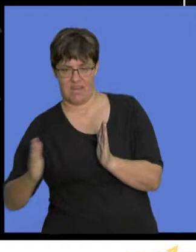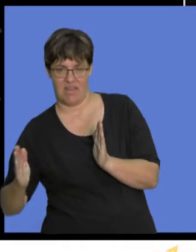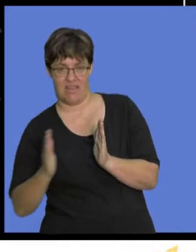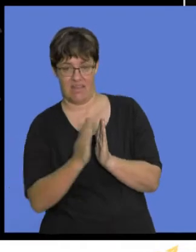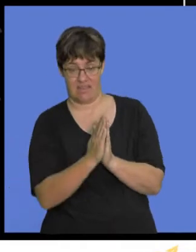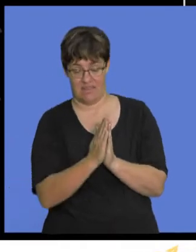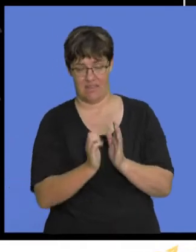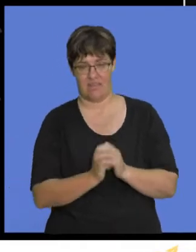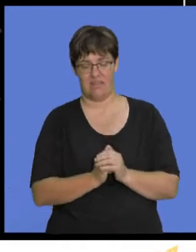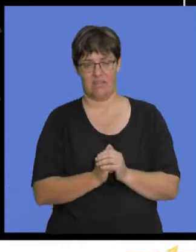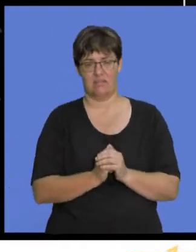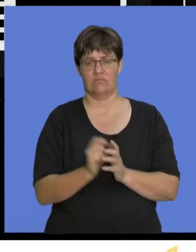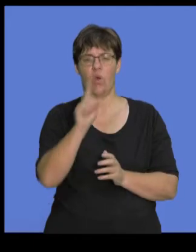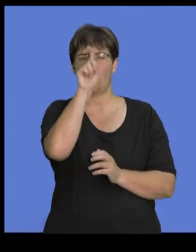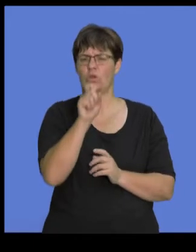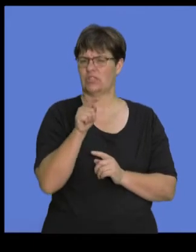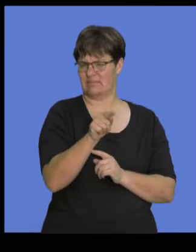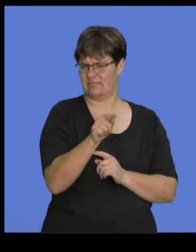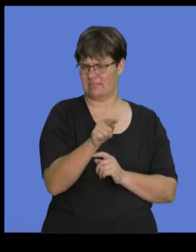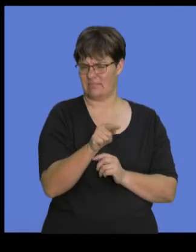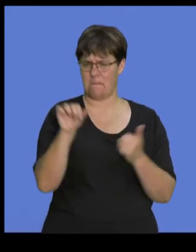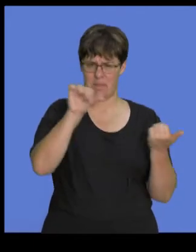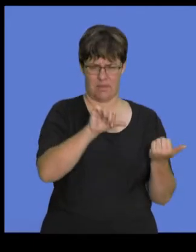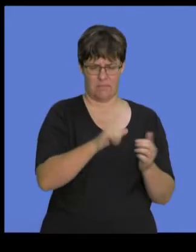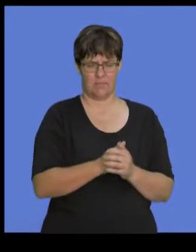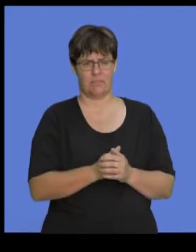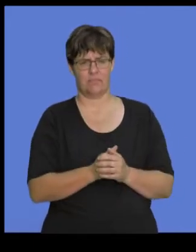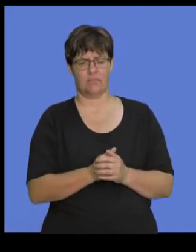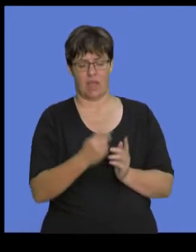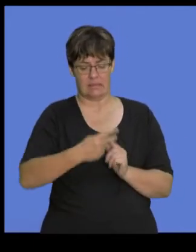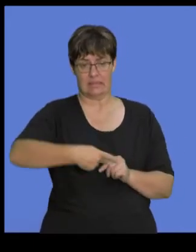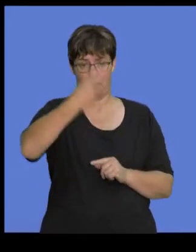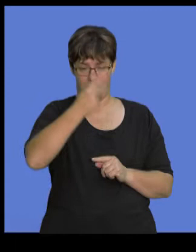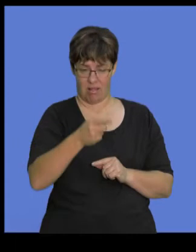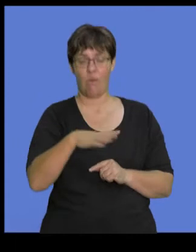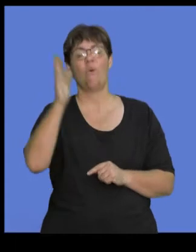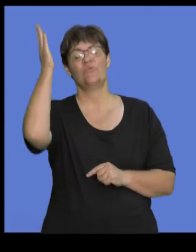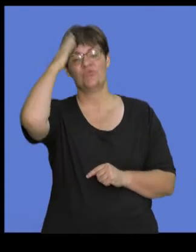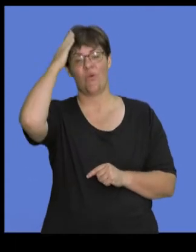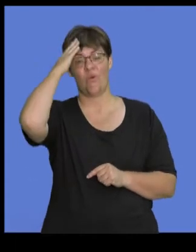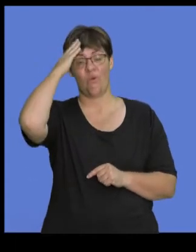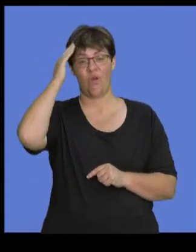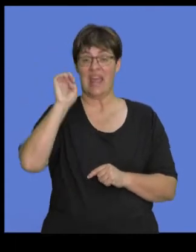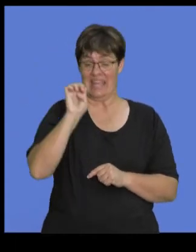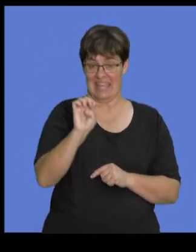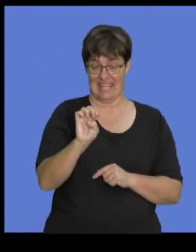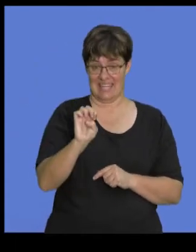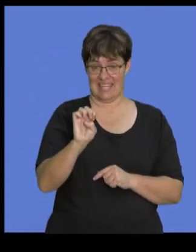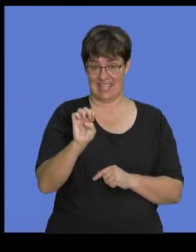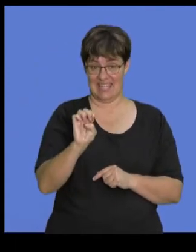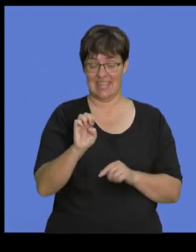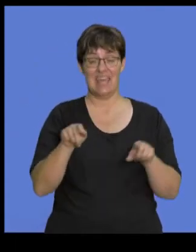the distance. Okay, going back to our question. Now we have doubled the distance. What do we know? We know that